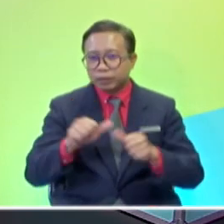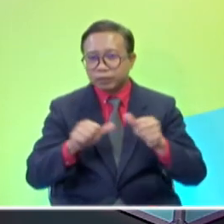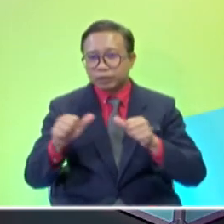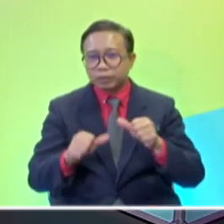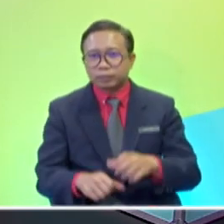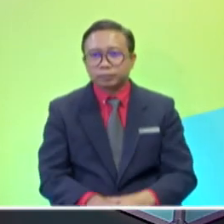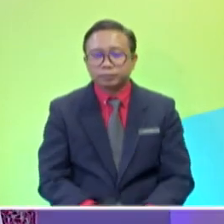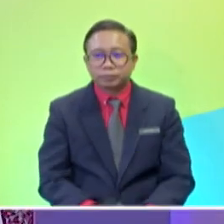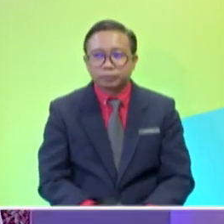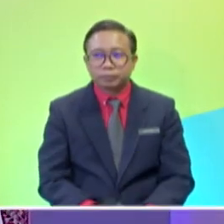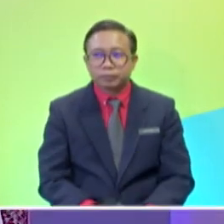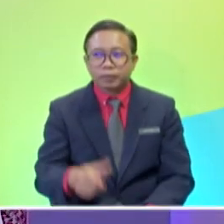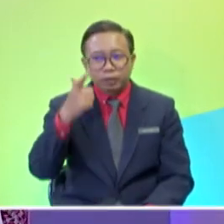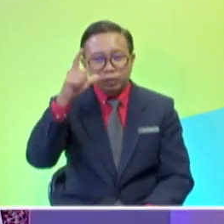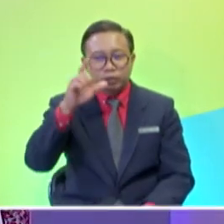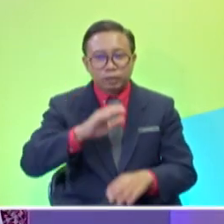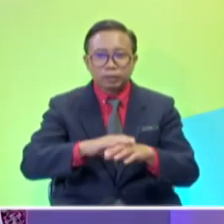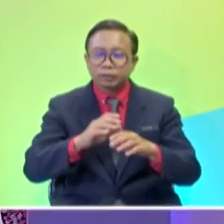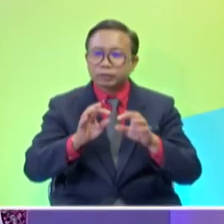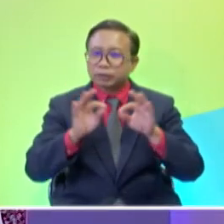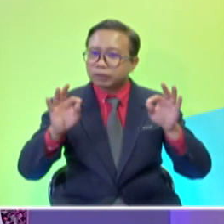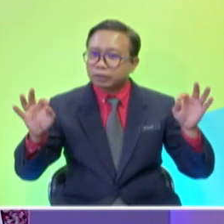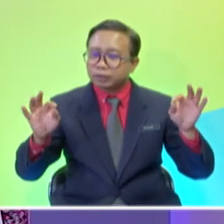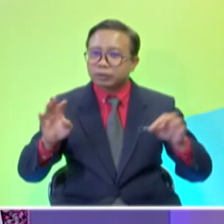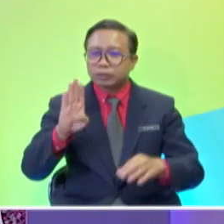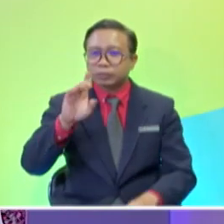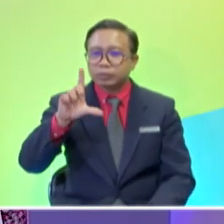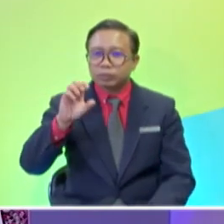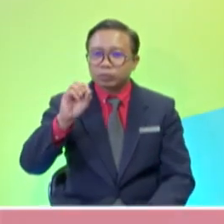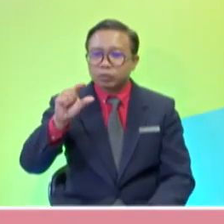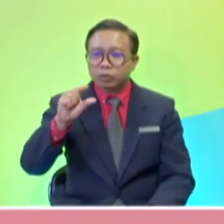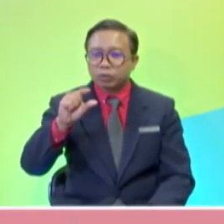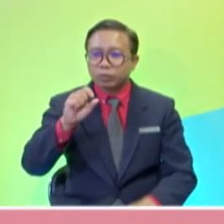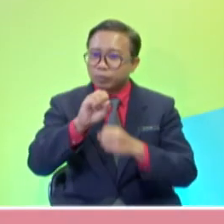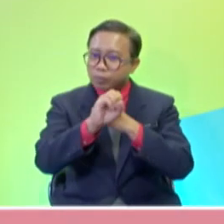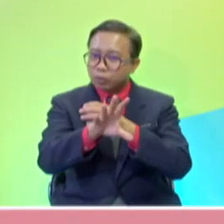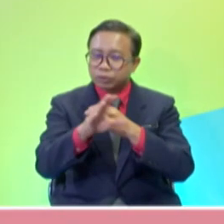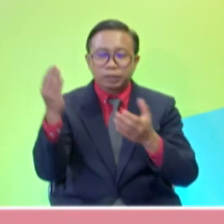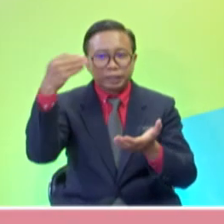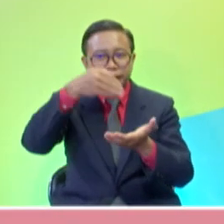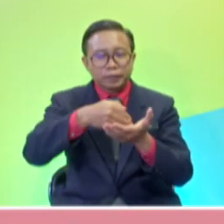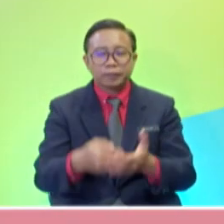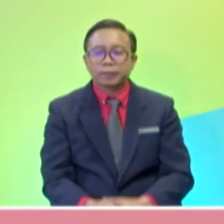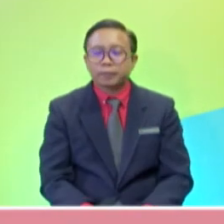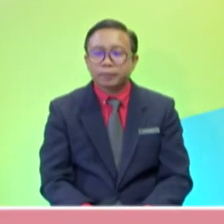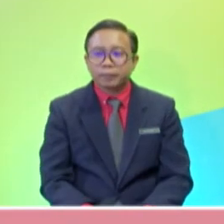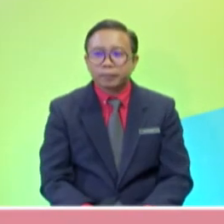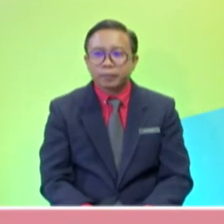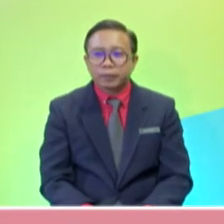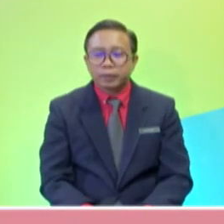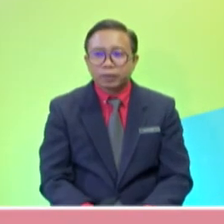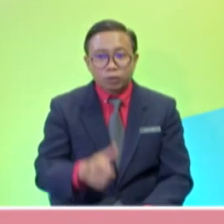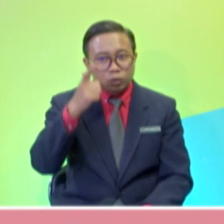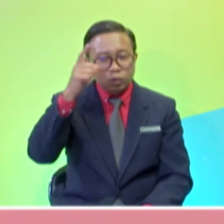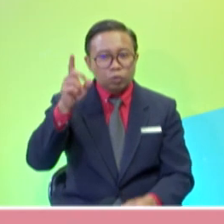All right. Look at the sentences from the blog post. Okay. I want you guys to look at the blog post again, and look at